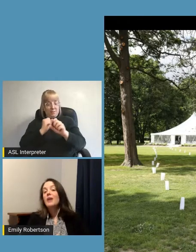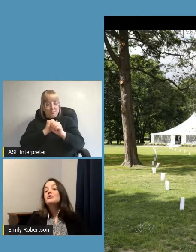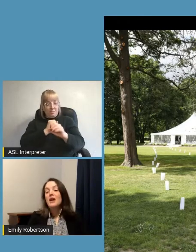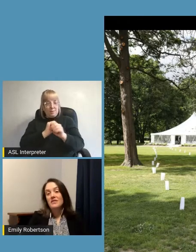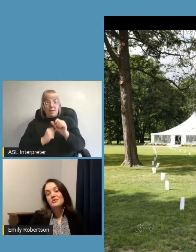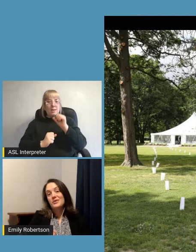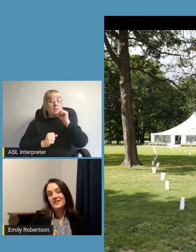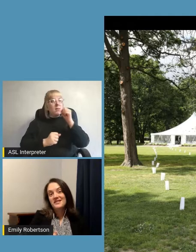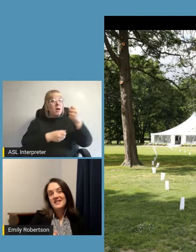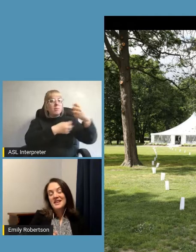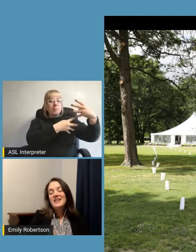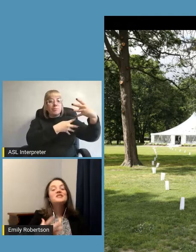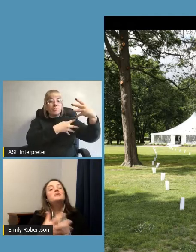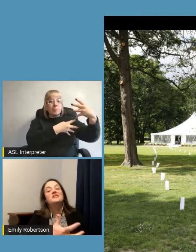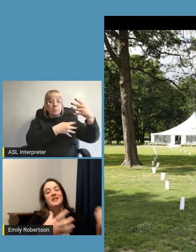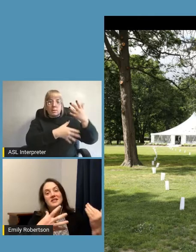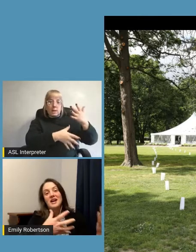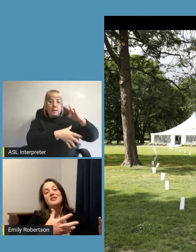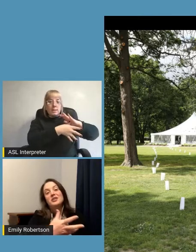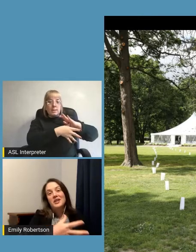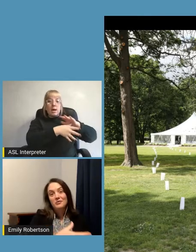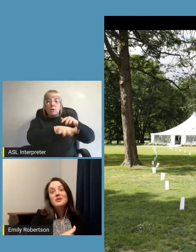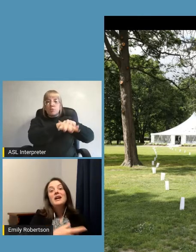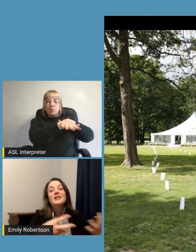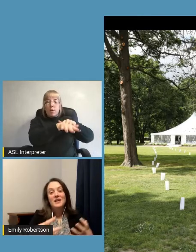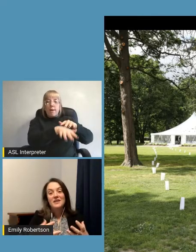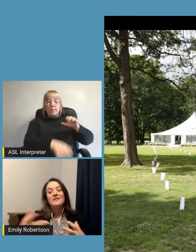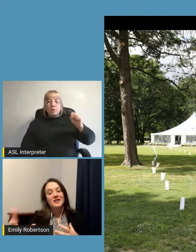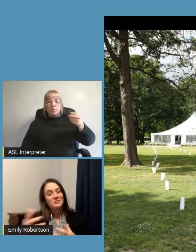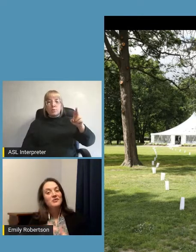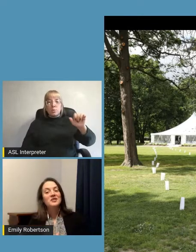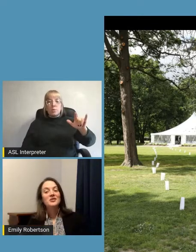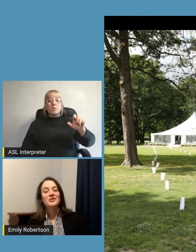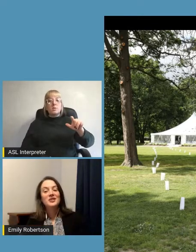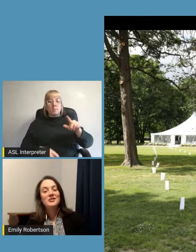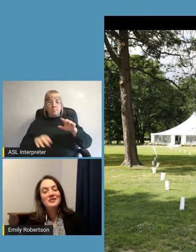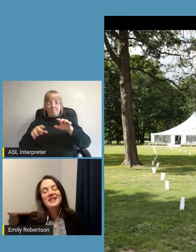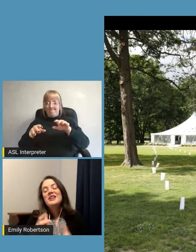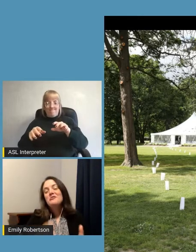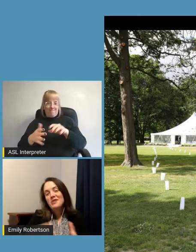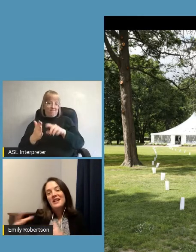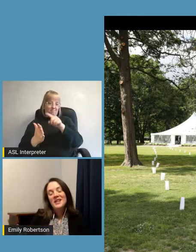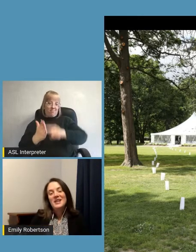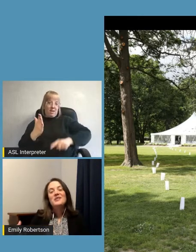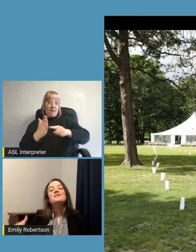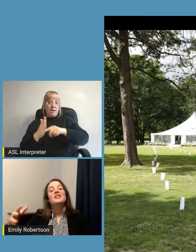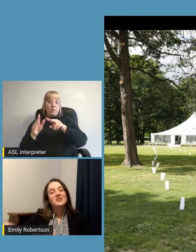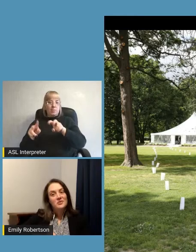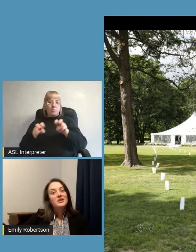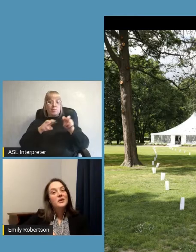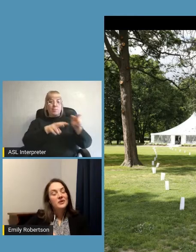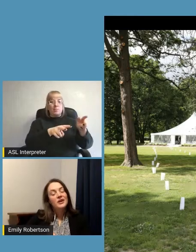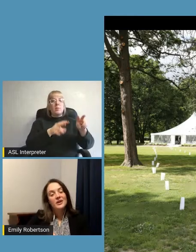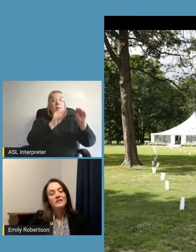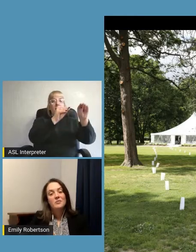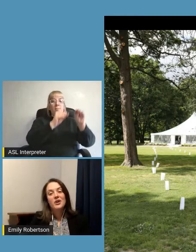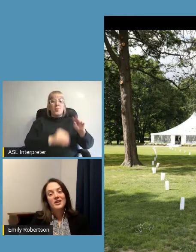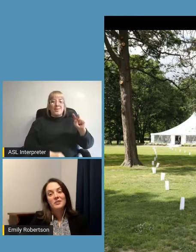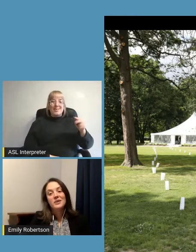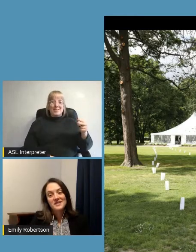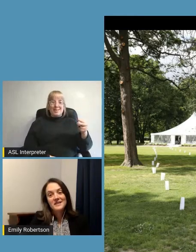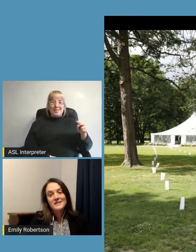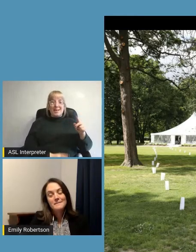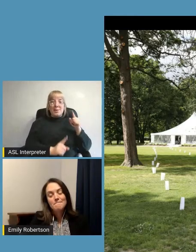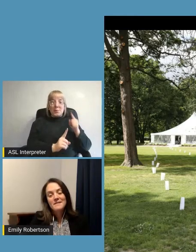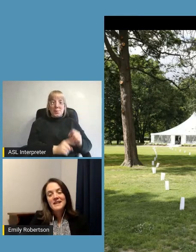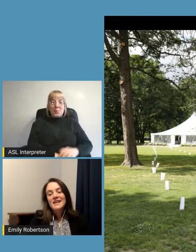our top traffic sources. So we decided to actually reallocate that funding, moving to goal 2, reallocating those funds to another area of our